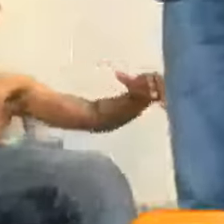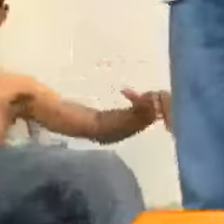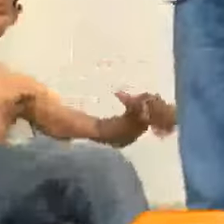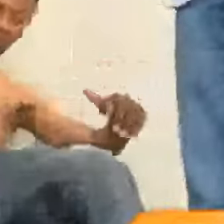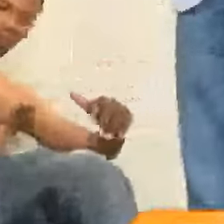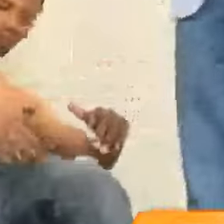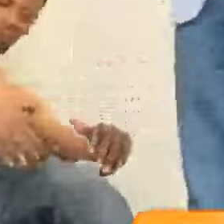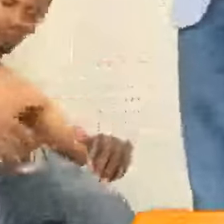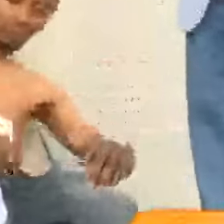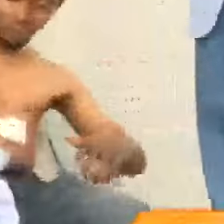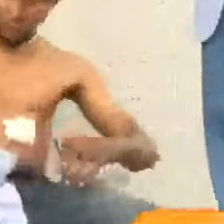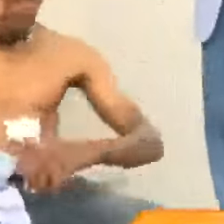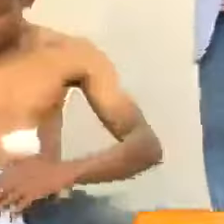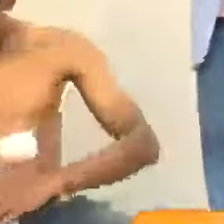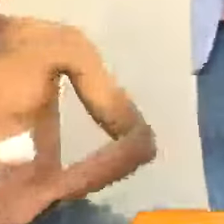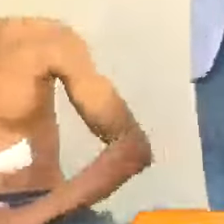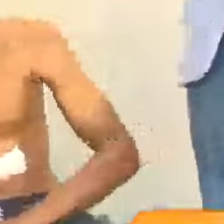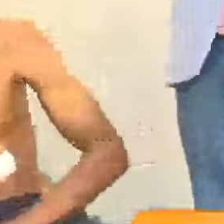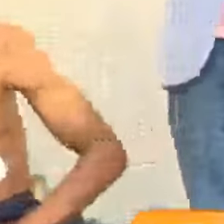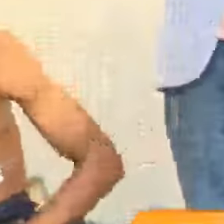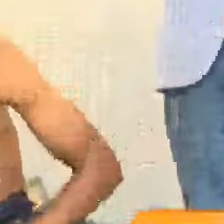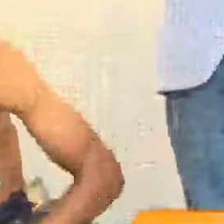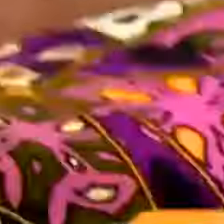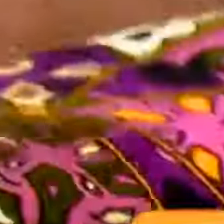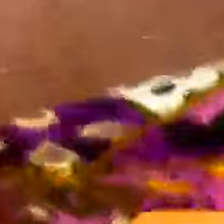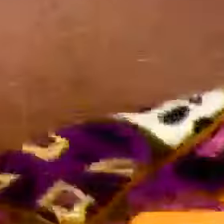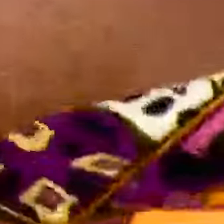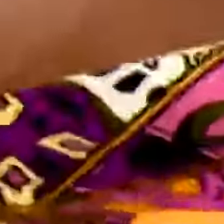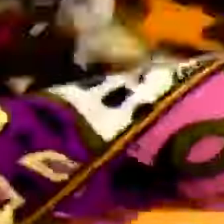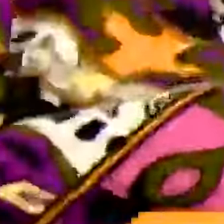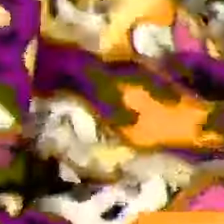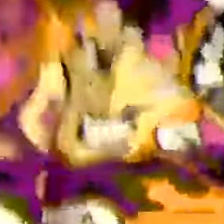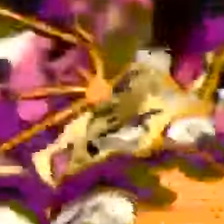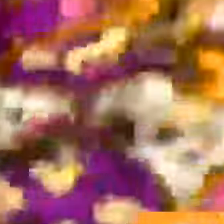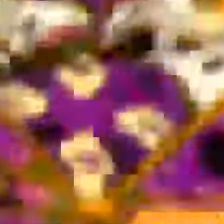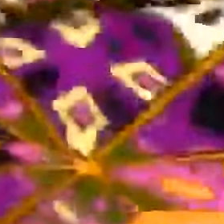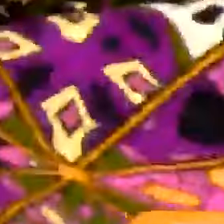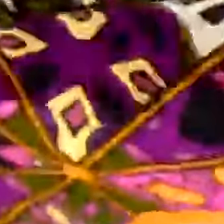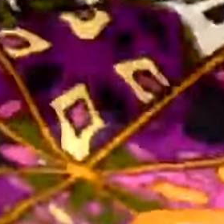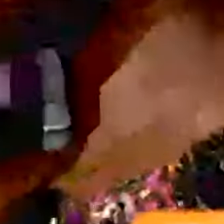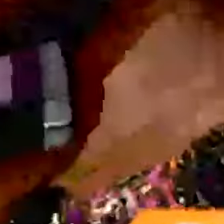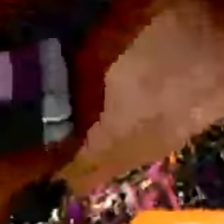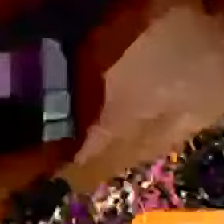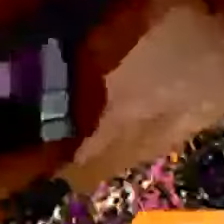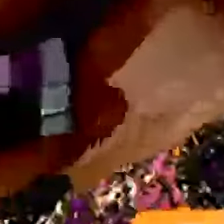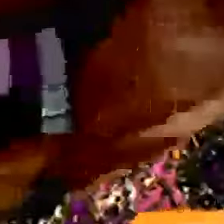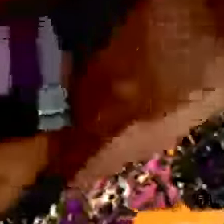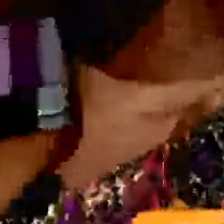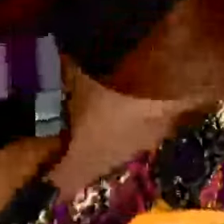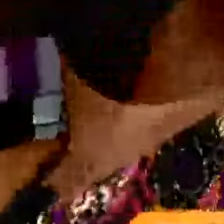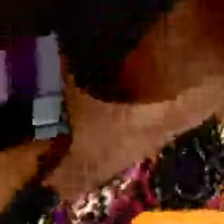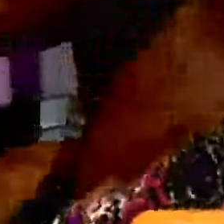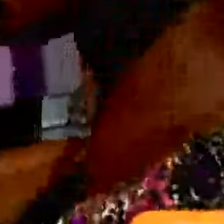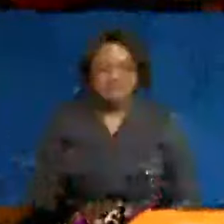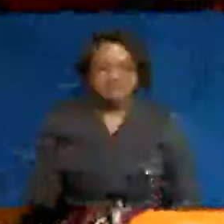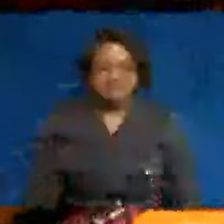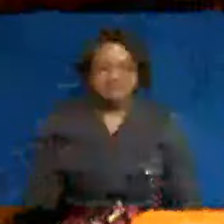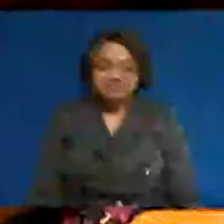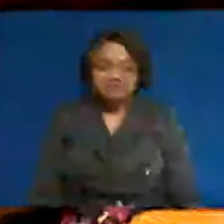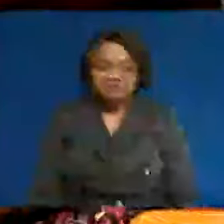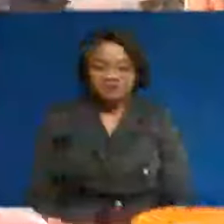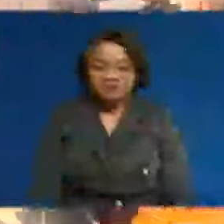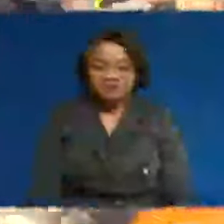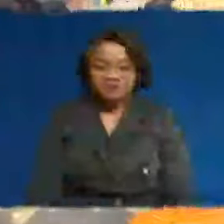Tuesday, and it appears she will not get a chance to do that. The group Medics for Kenya, that has been coordinating emergency medical care